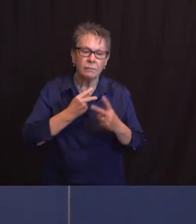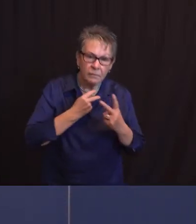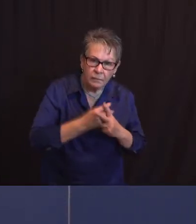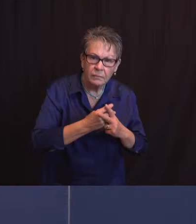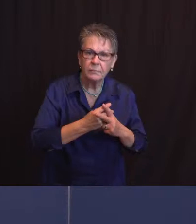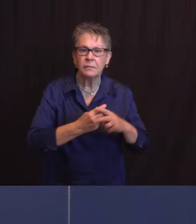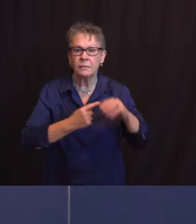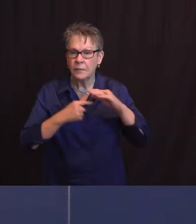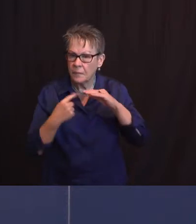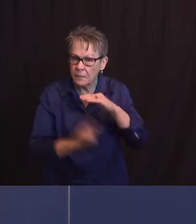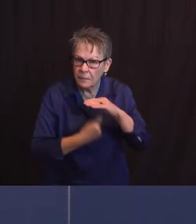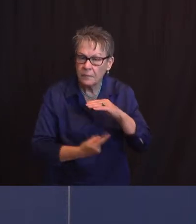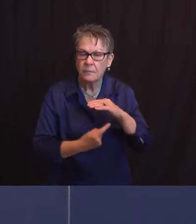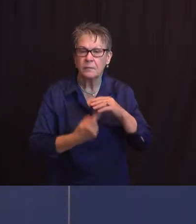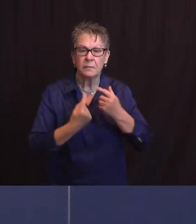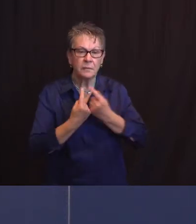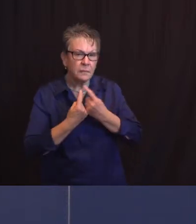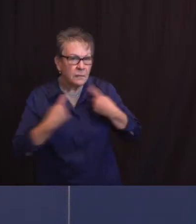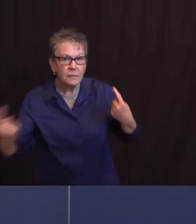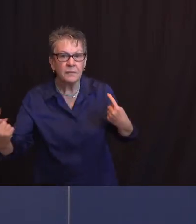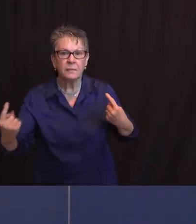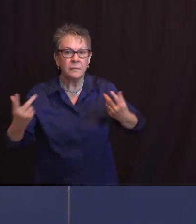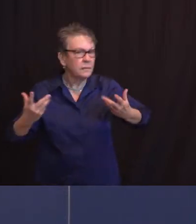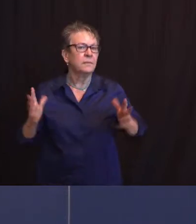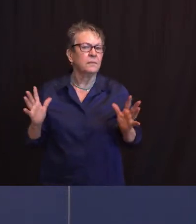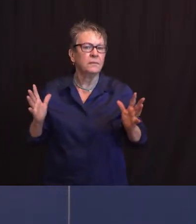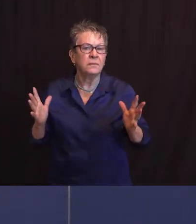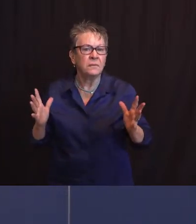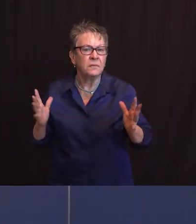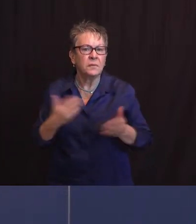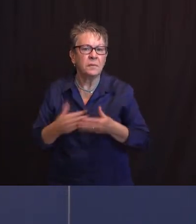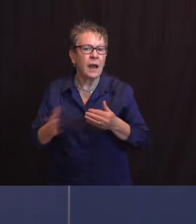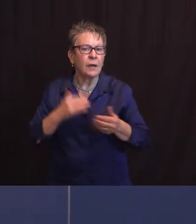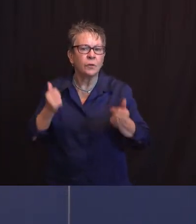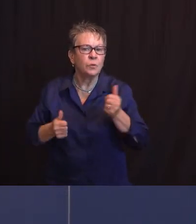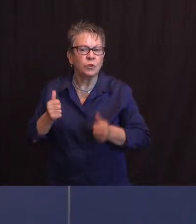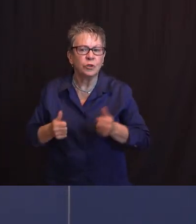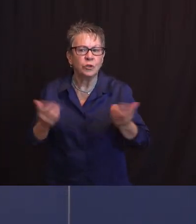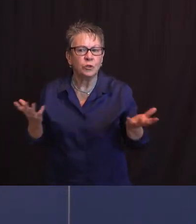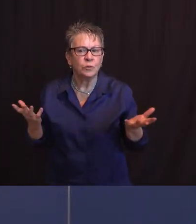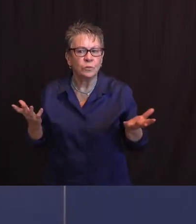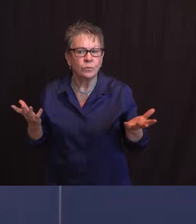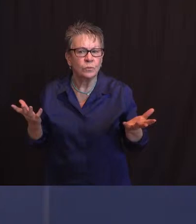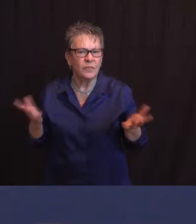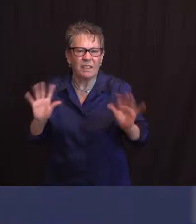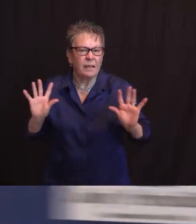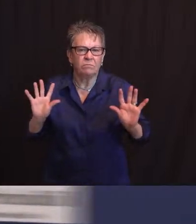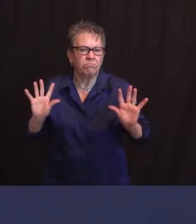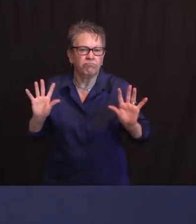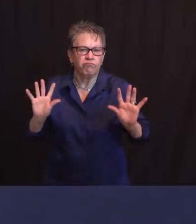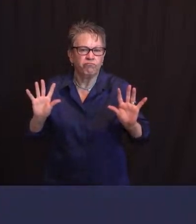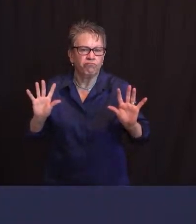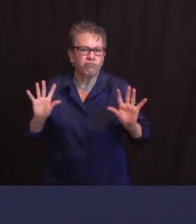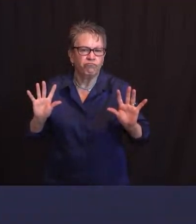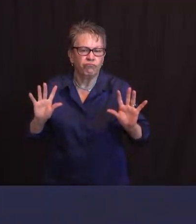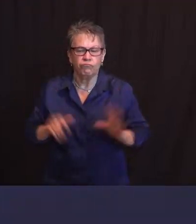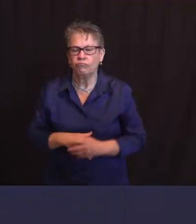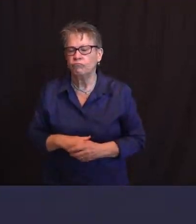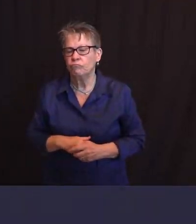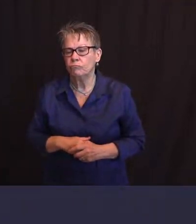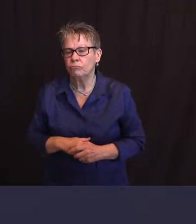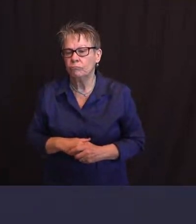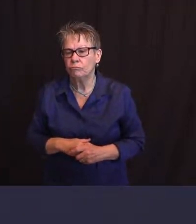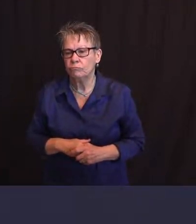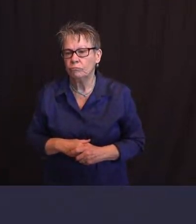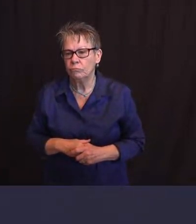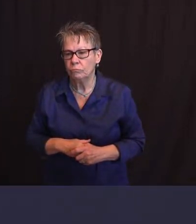social distancing, the staying home when you're sick, the washing the hands, and the like. Tina, well said. One